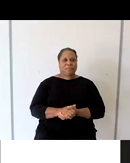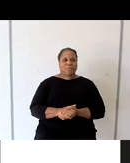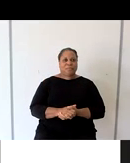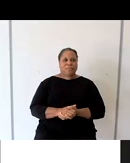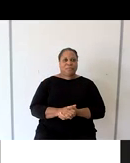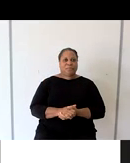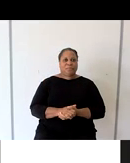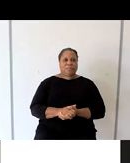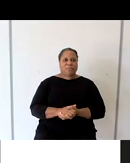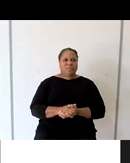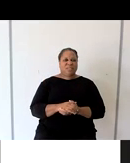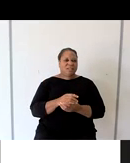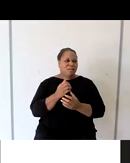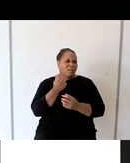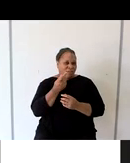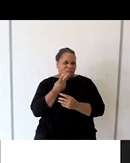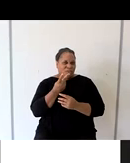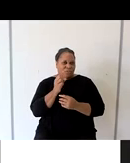I'll give a few seconds